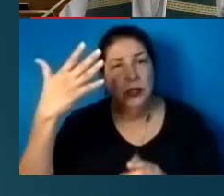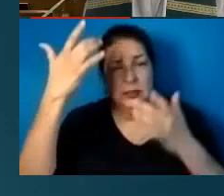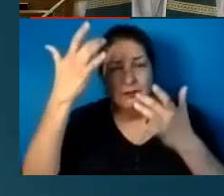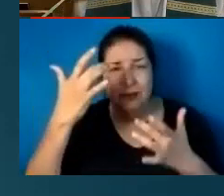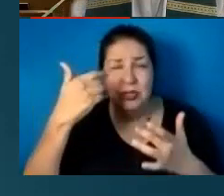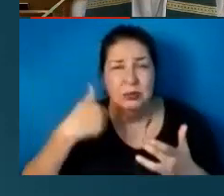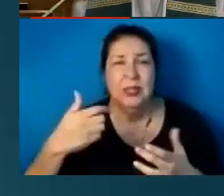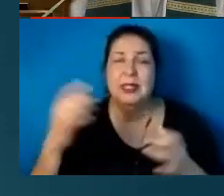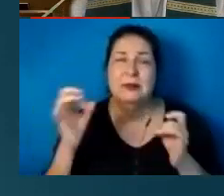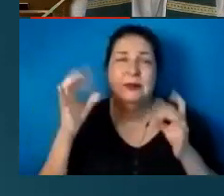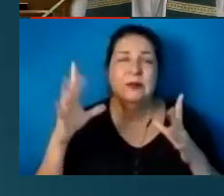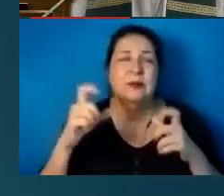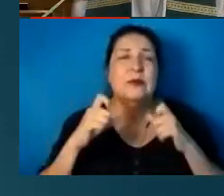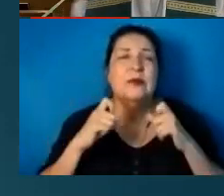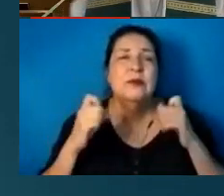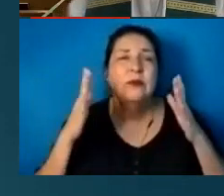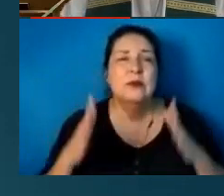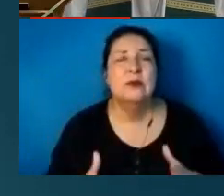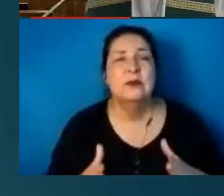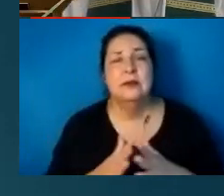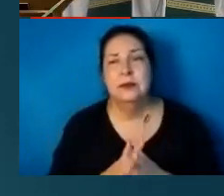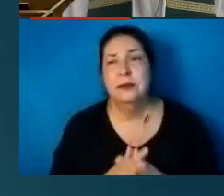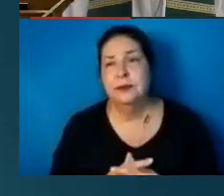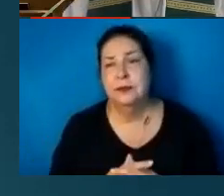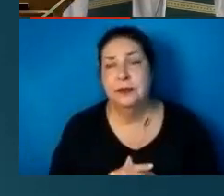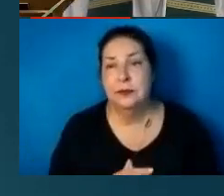a poor, sinful being.